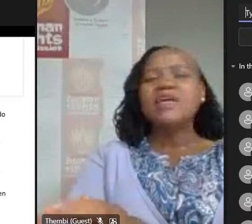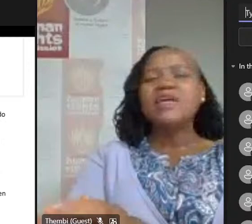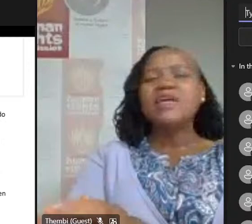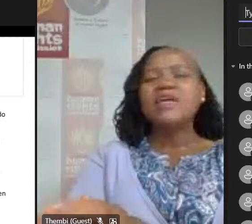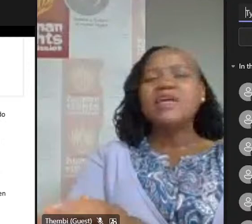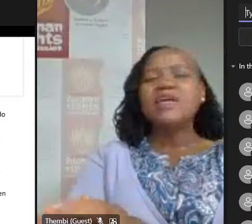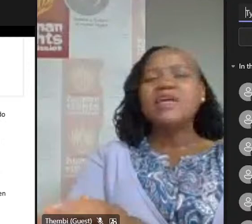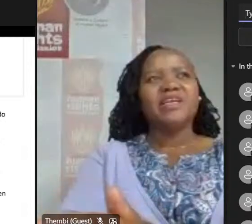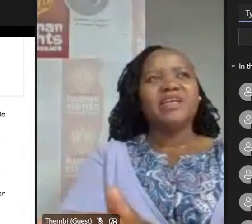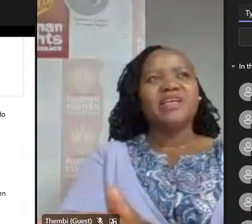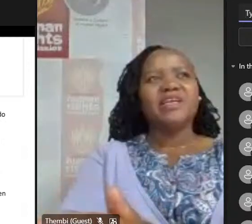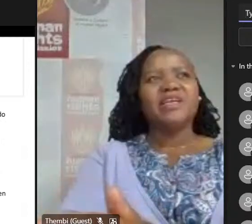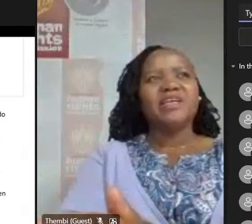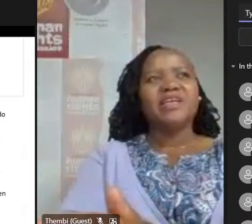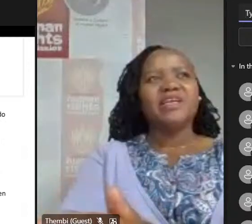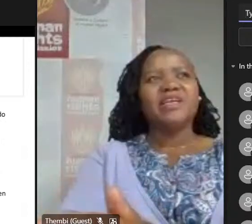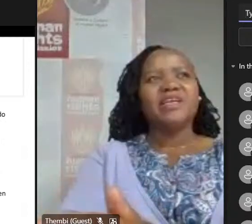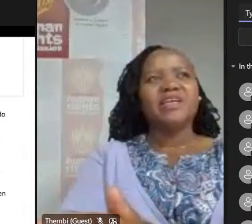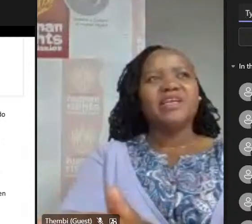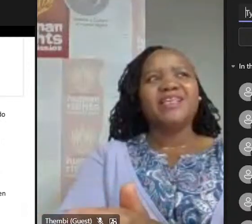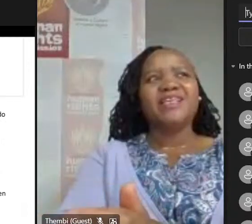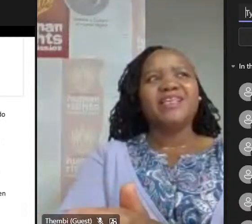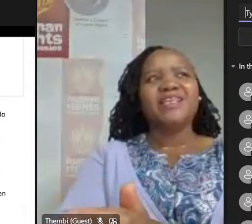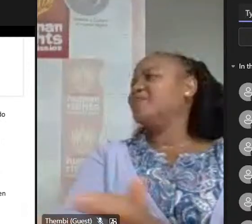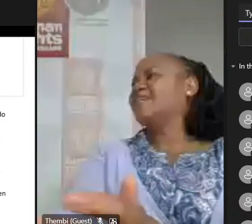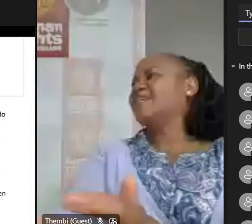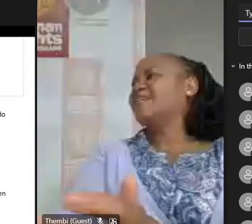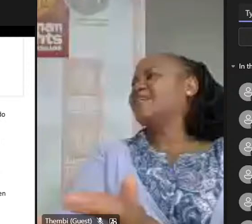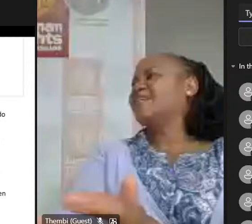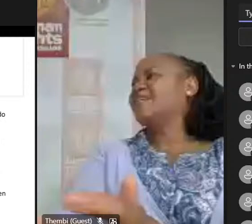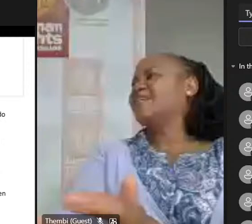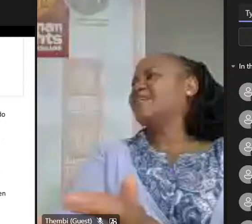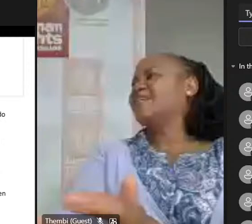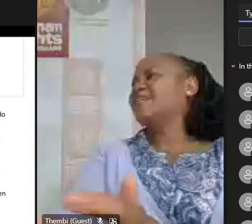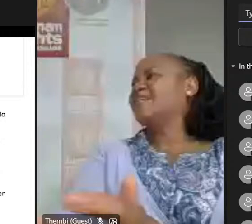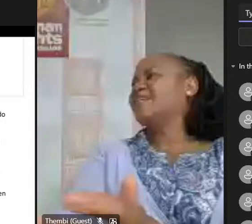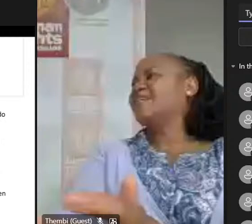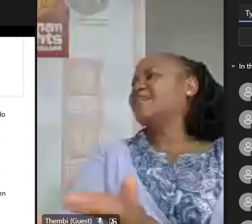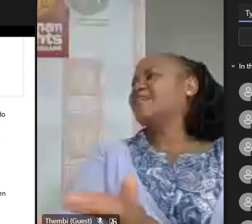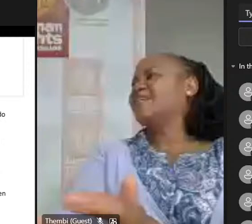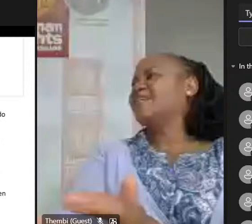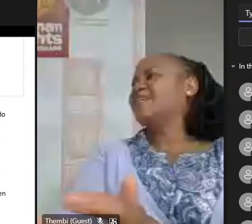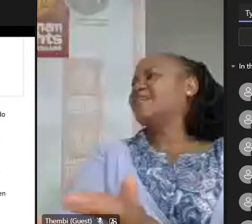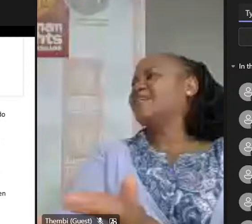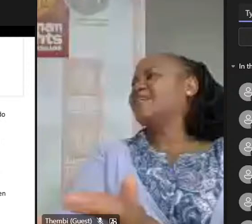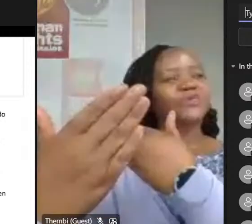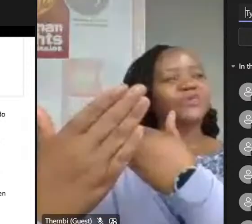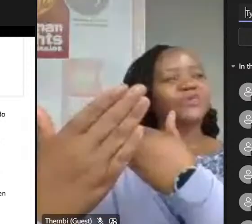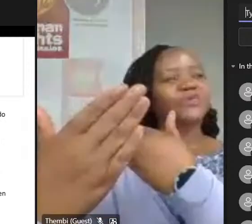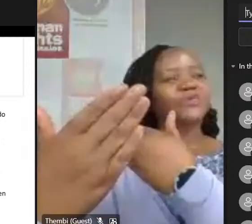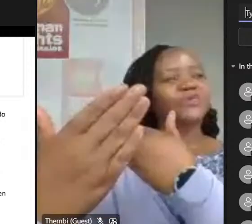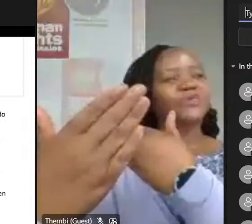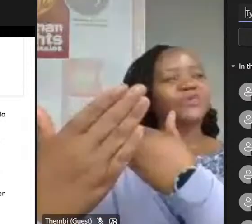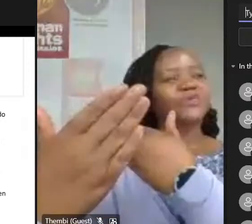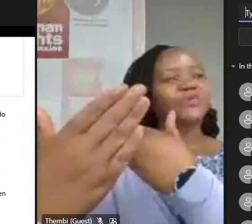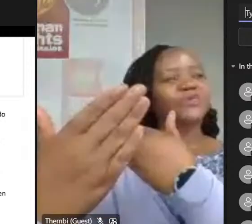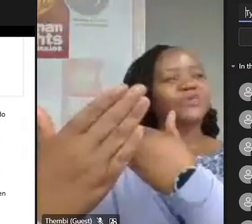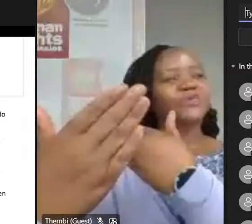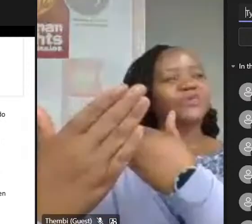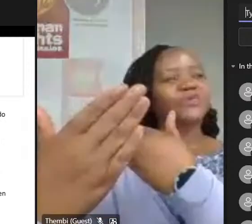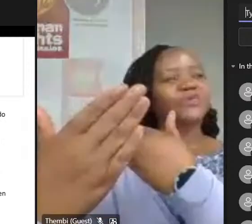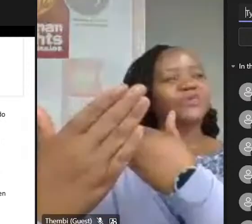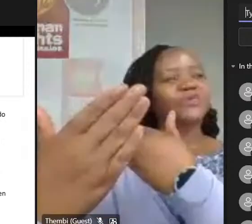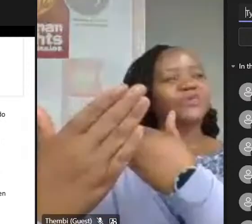pictures to date, and I'm thinking, so how untidy can one be really when this beautiful little thing is told she looks